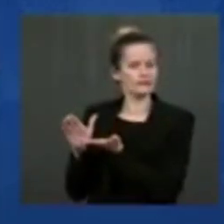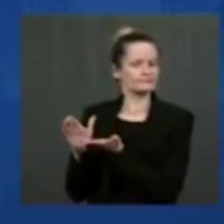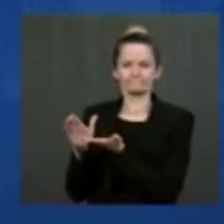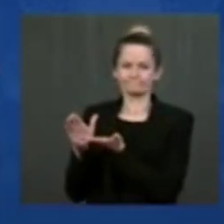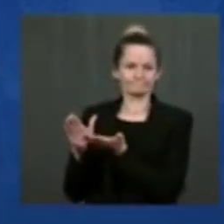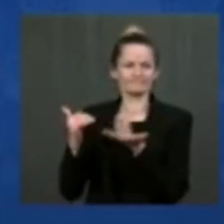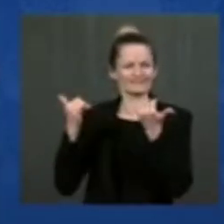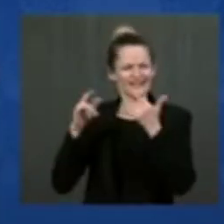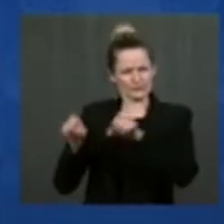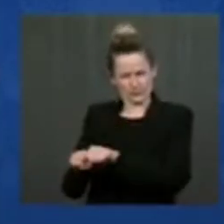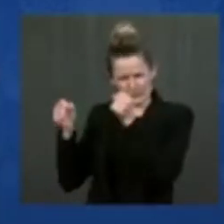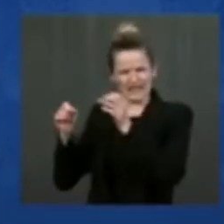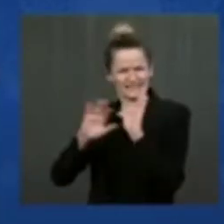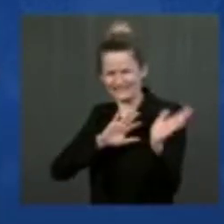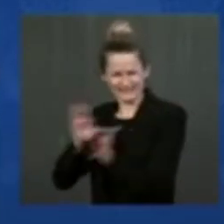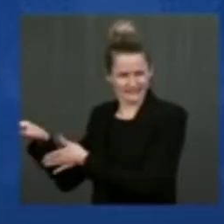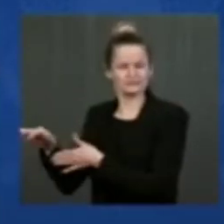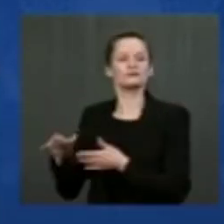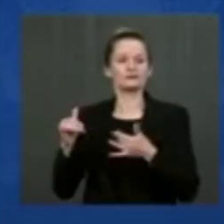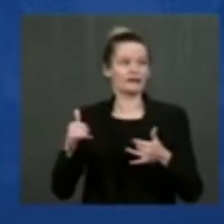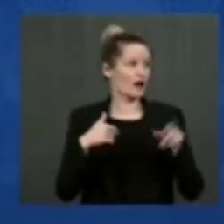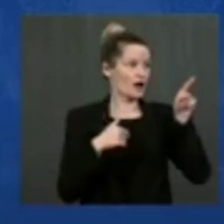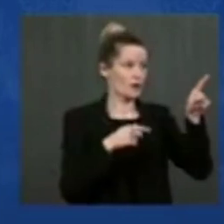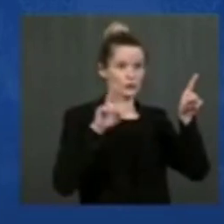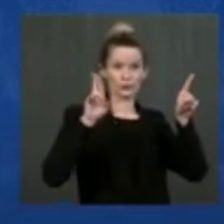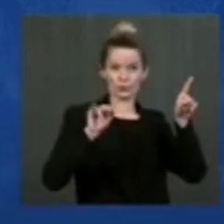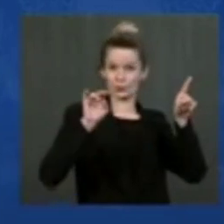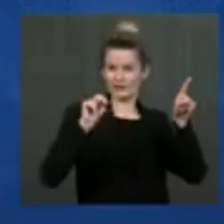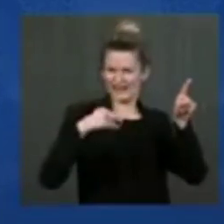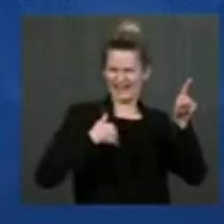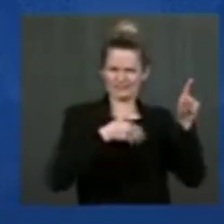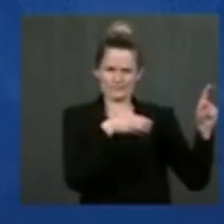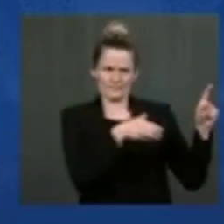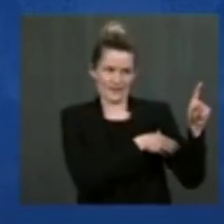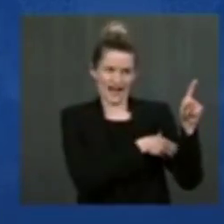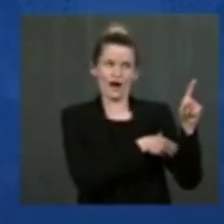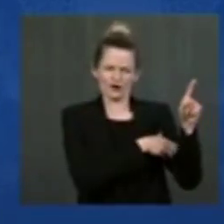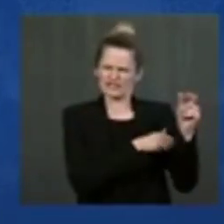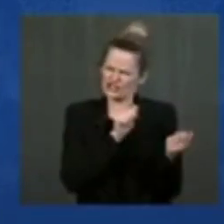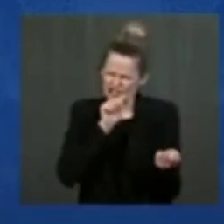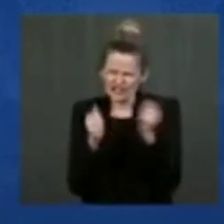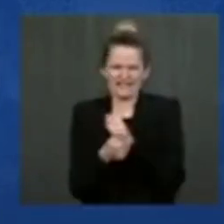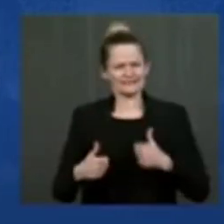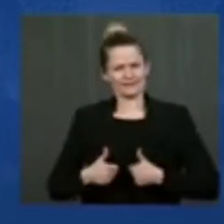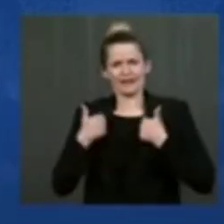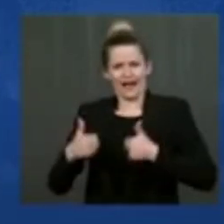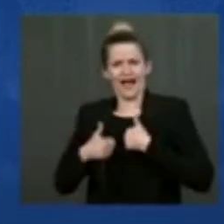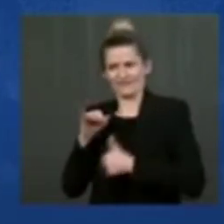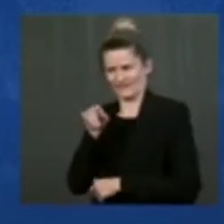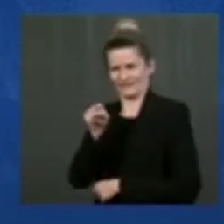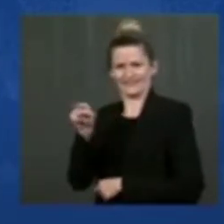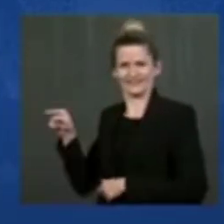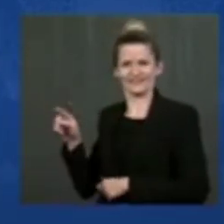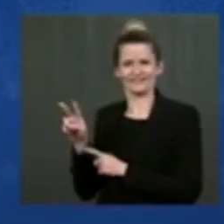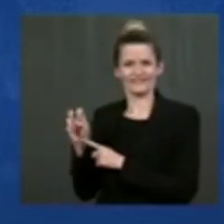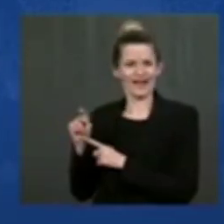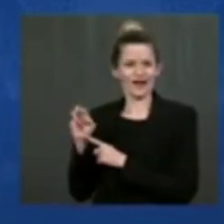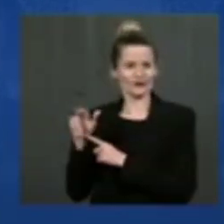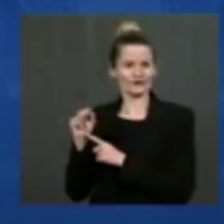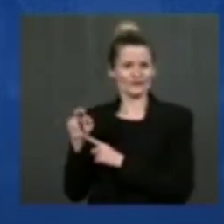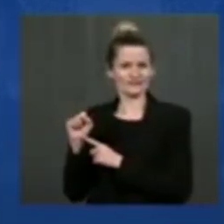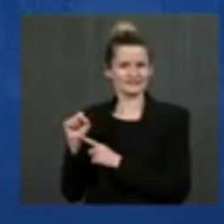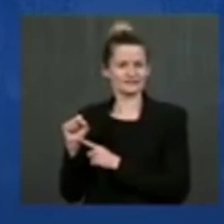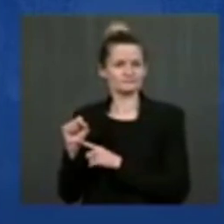job is life-changing. And that's why an overwhelming majority, you probably saw last week, the Gallup